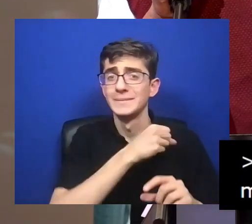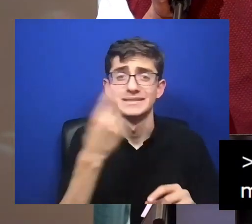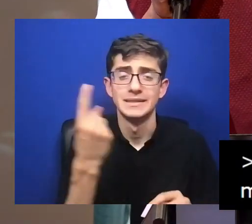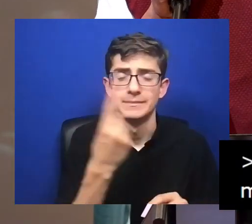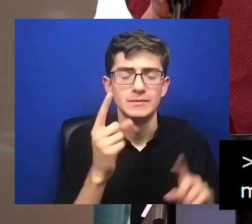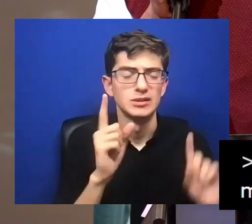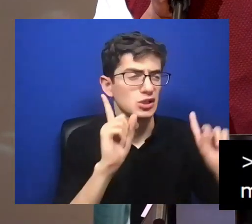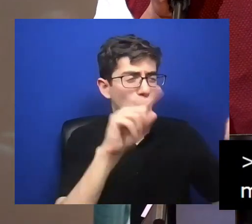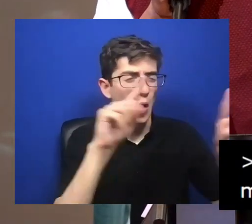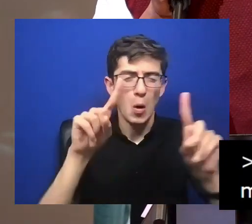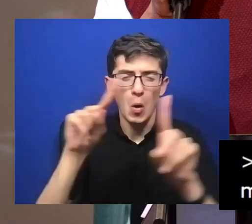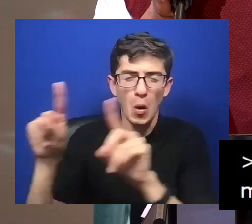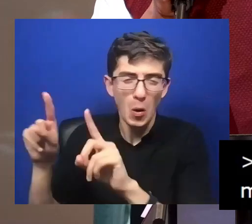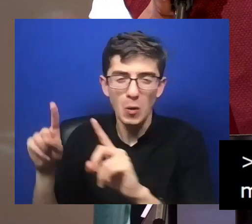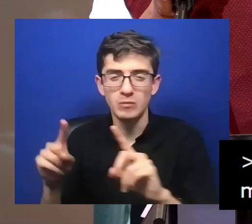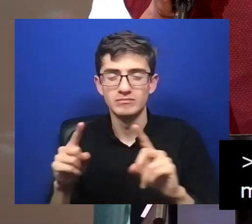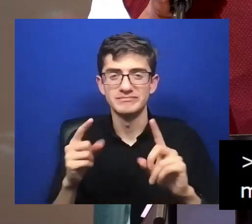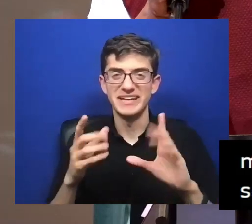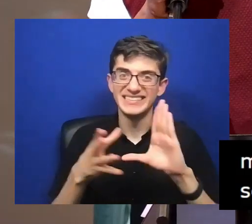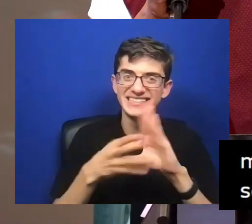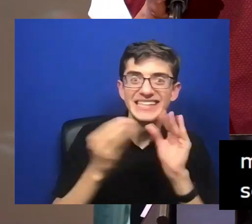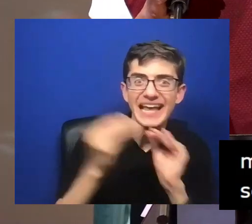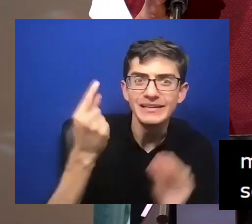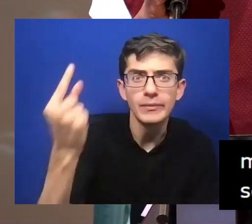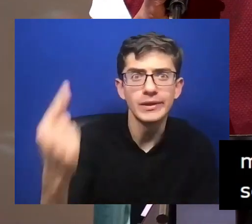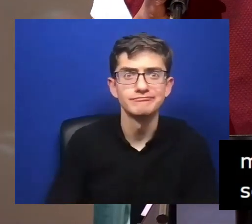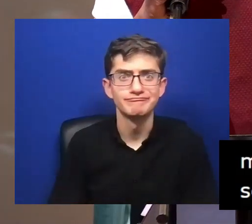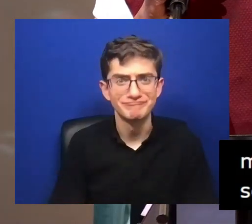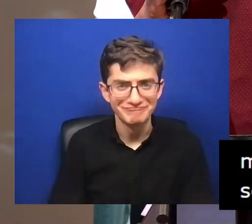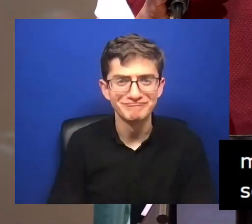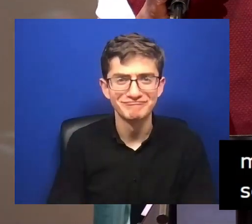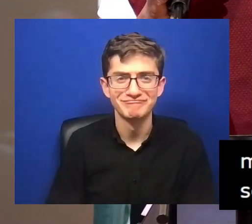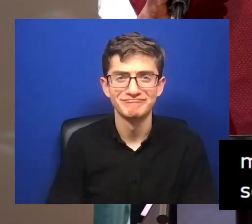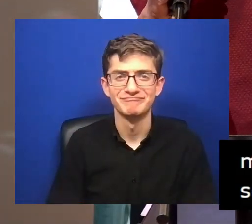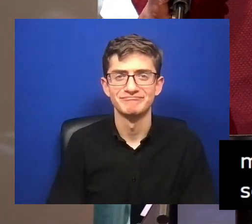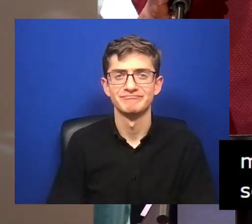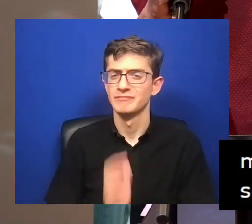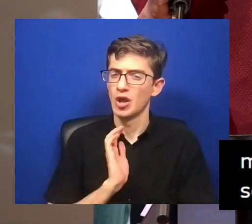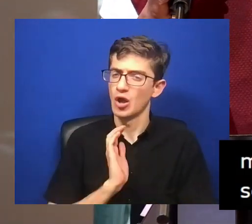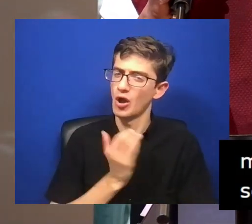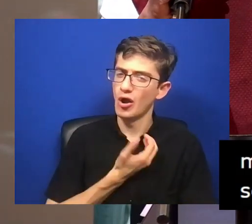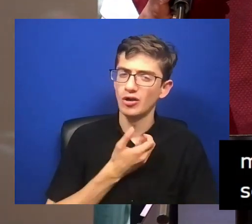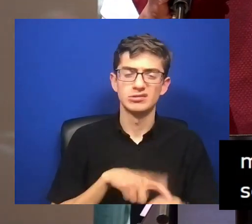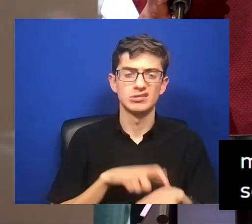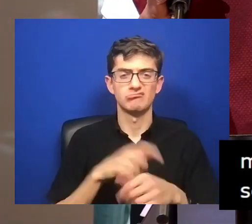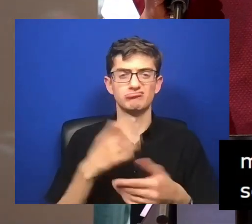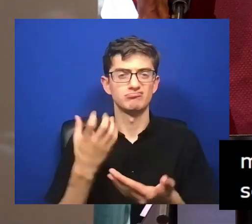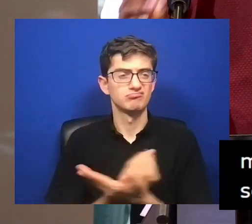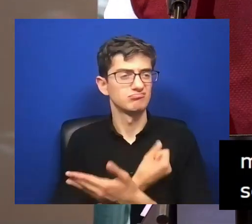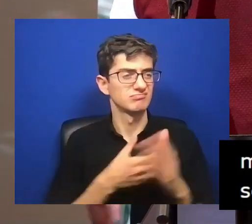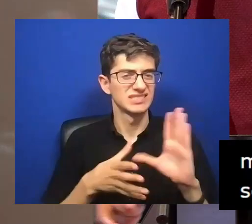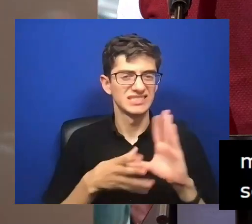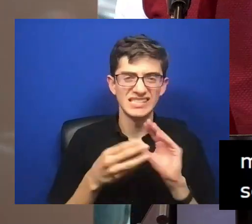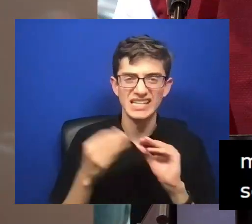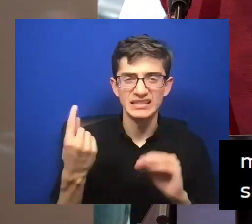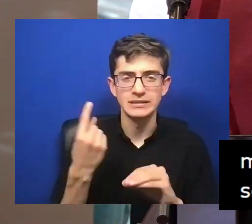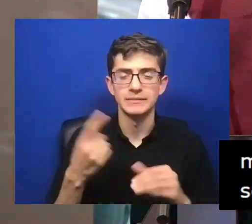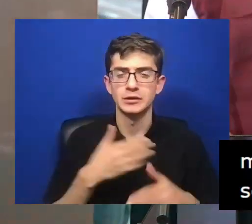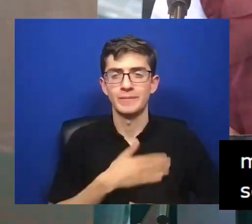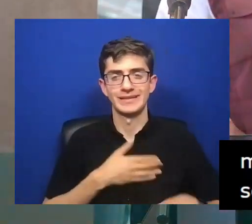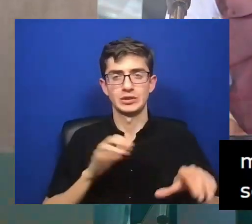there and say something. This is our time to say something, so please do this.